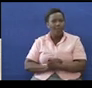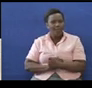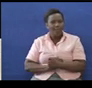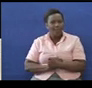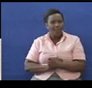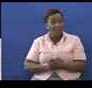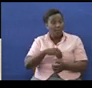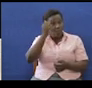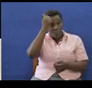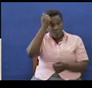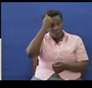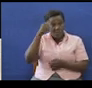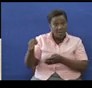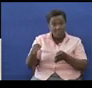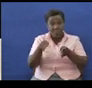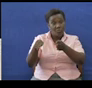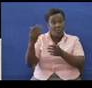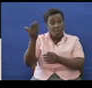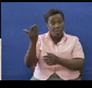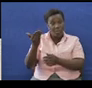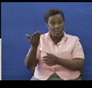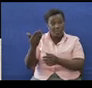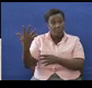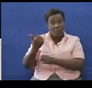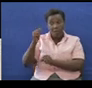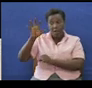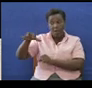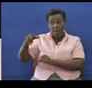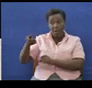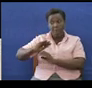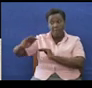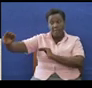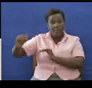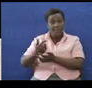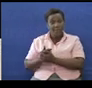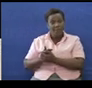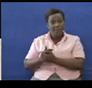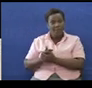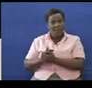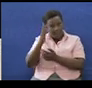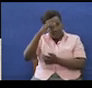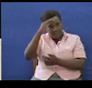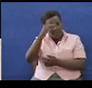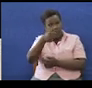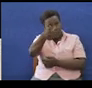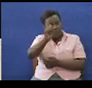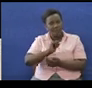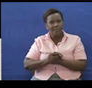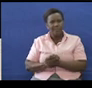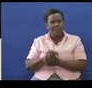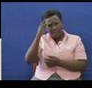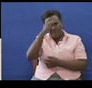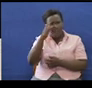supply. Can you remember any river that crosses around the Congo Basin? Can you? Well,